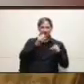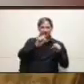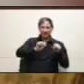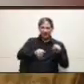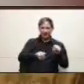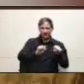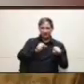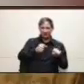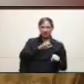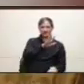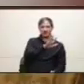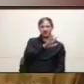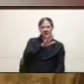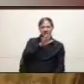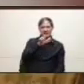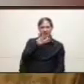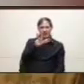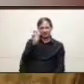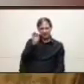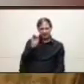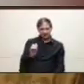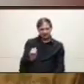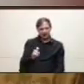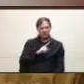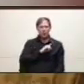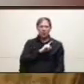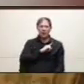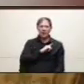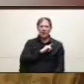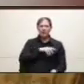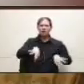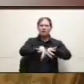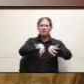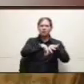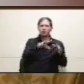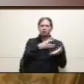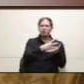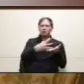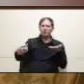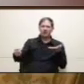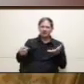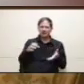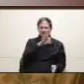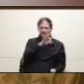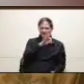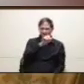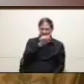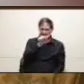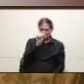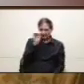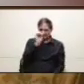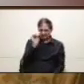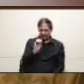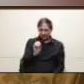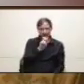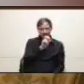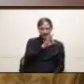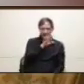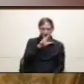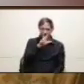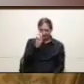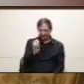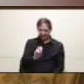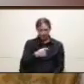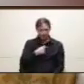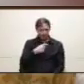50.8%. So why is your refuse removal only at 34.6%? Because it's very dirty. Your town is very dirty. Then just a